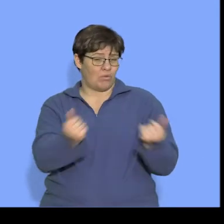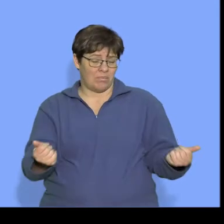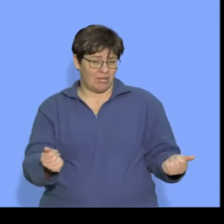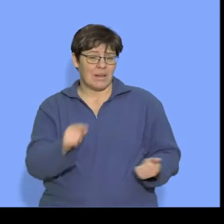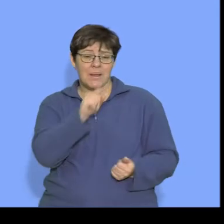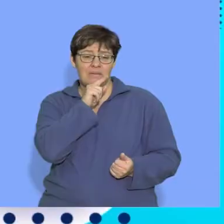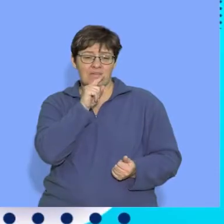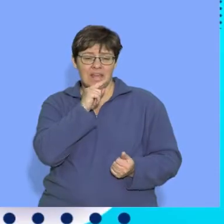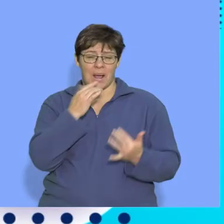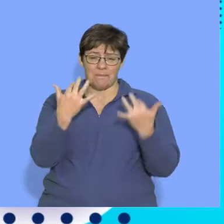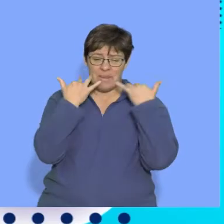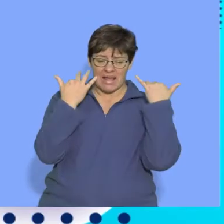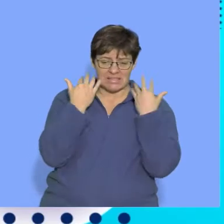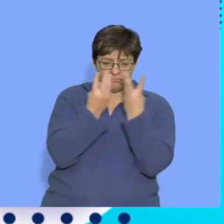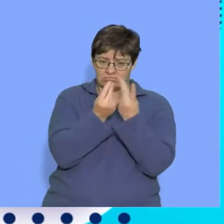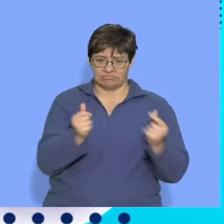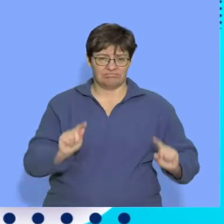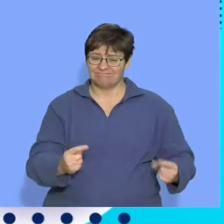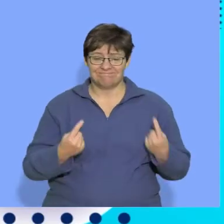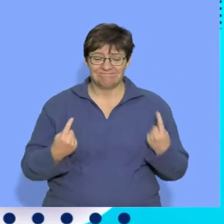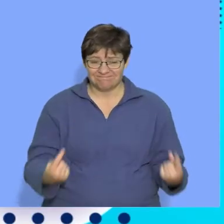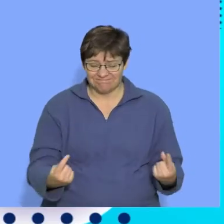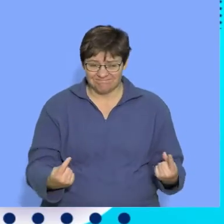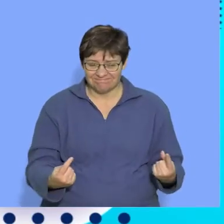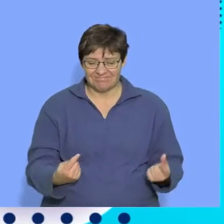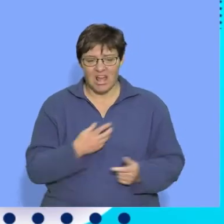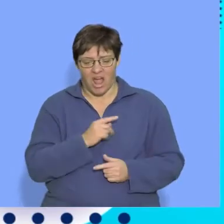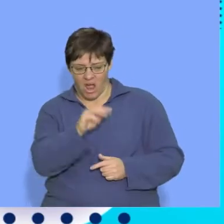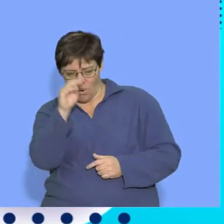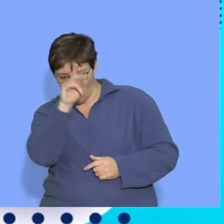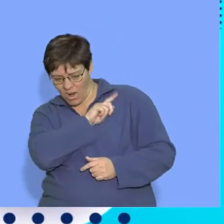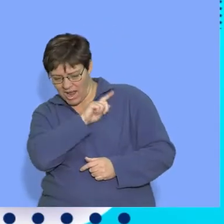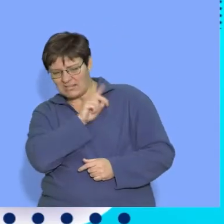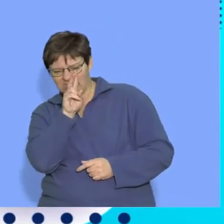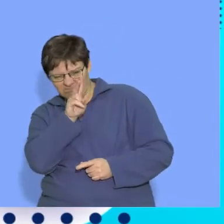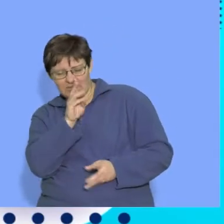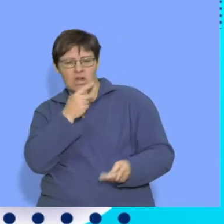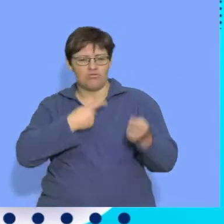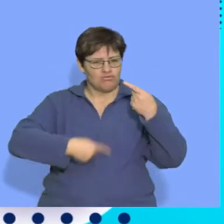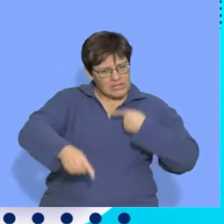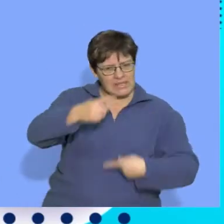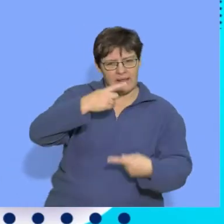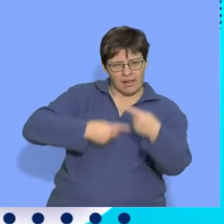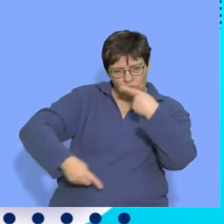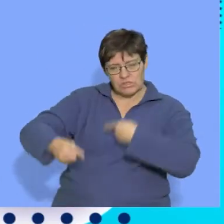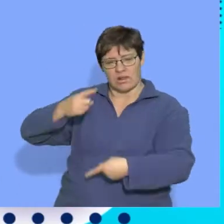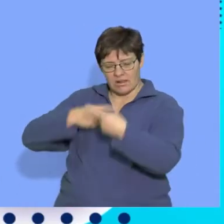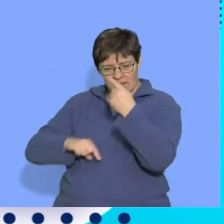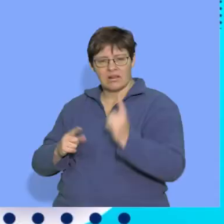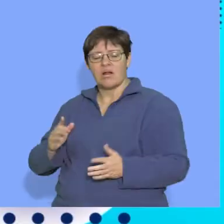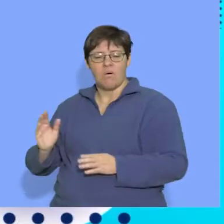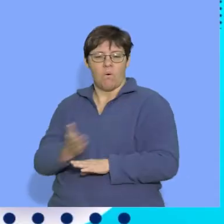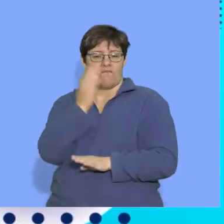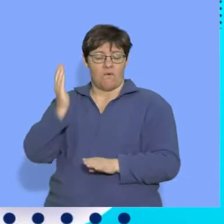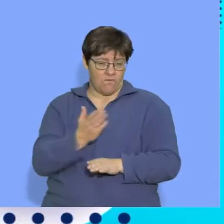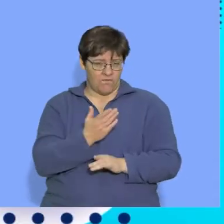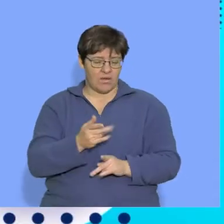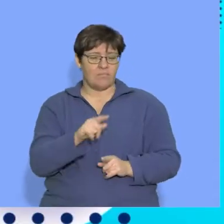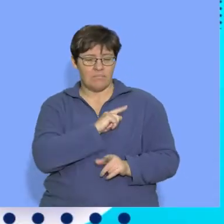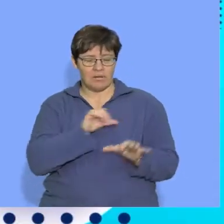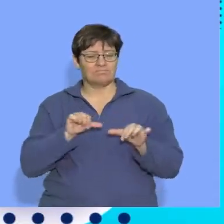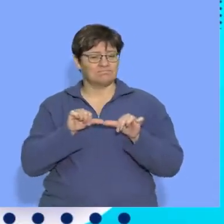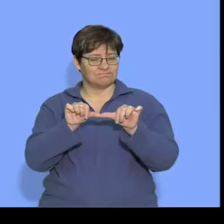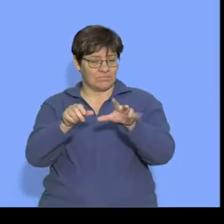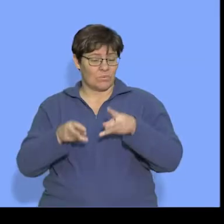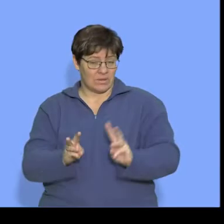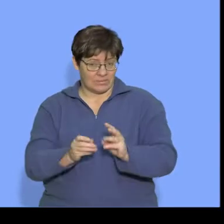that do not degrade, and hence our conscious approach to recycling these and disposing them off in a sustainable